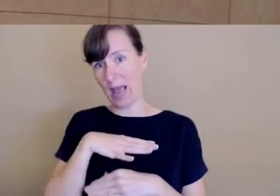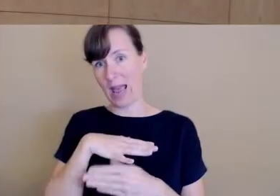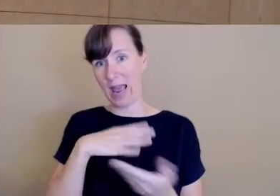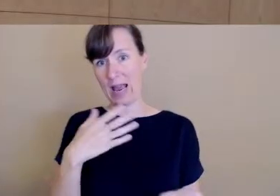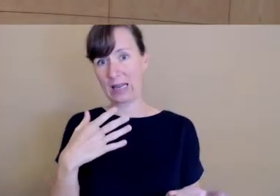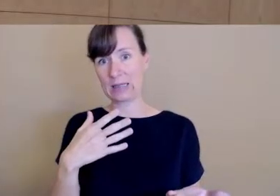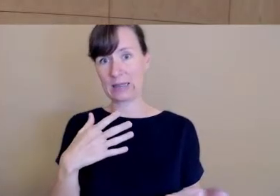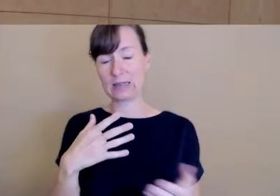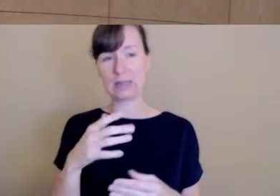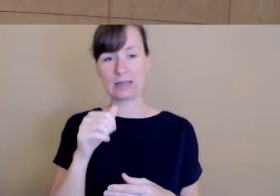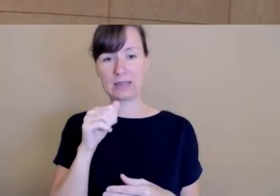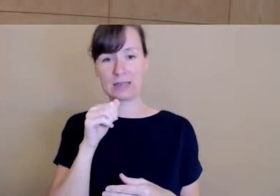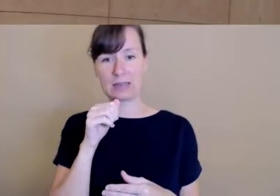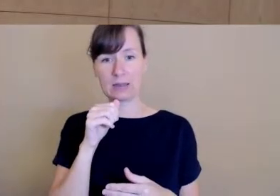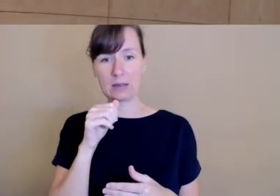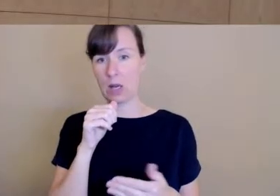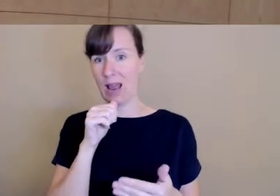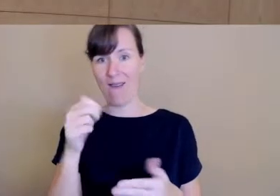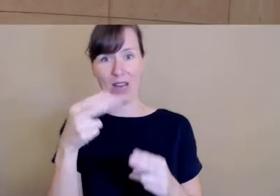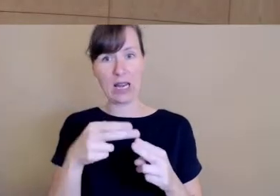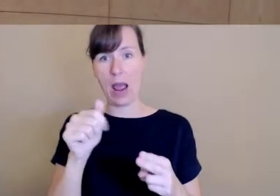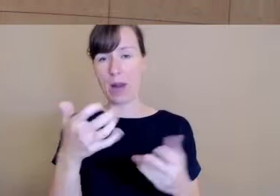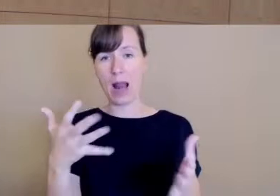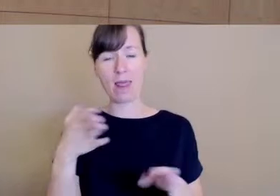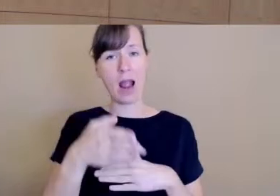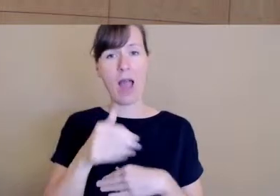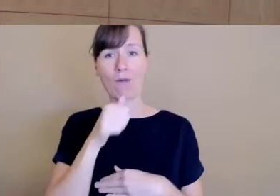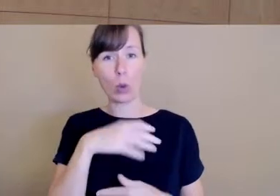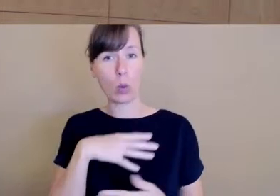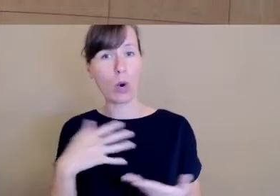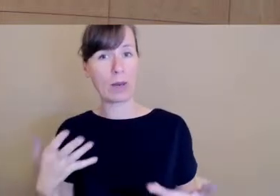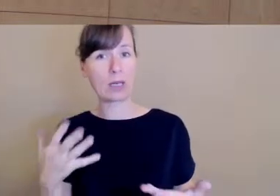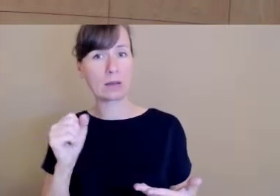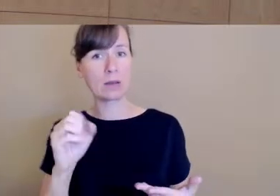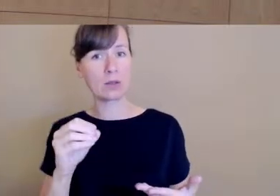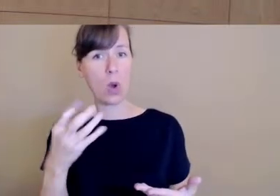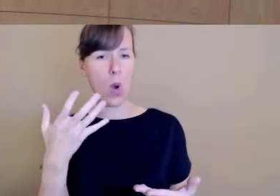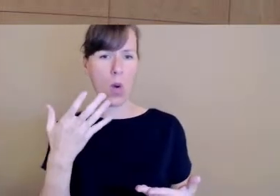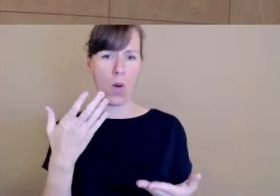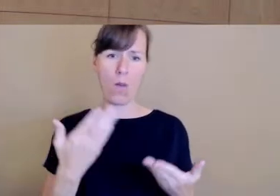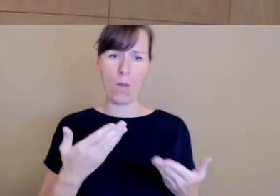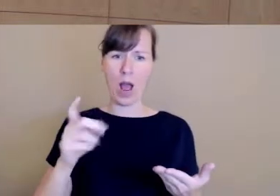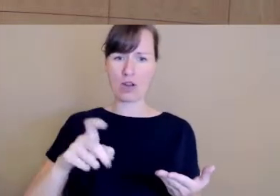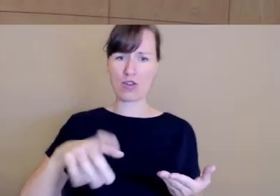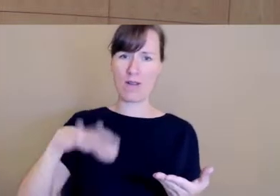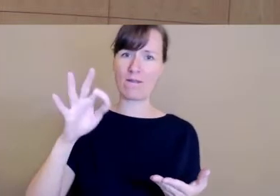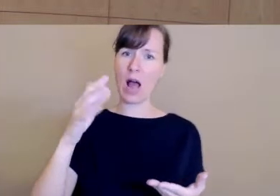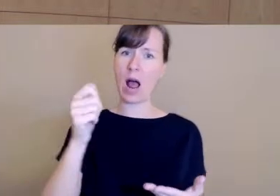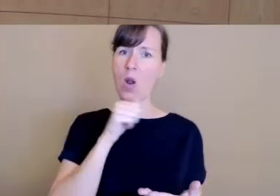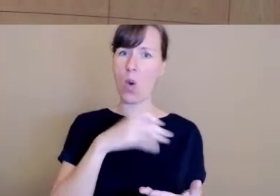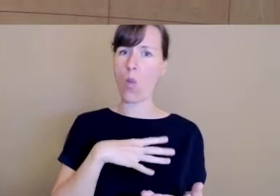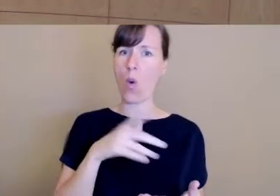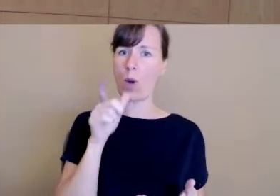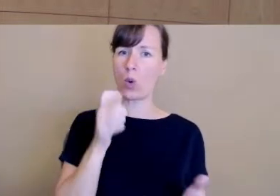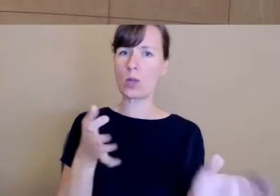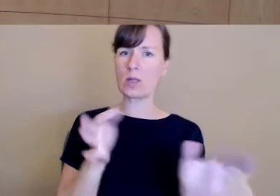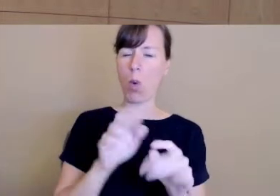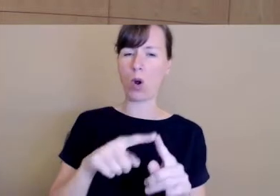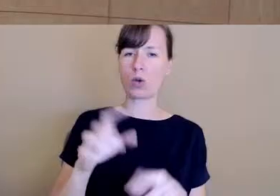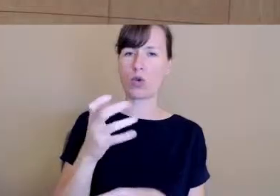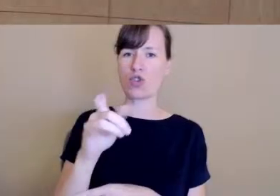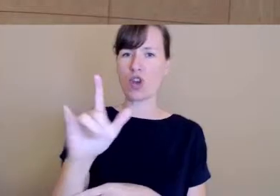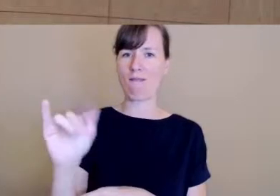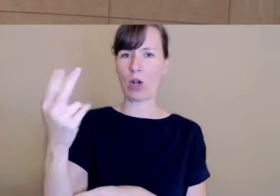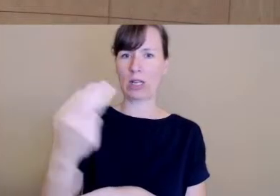So probably need to find a woman who's been important to Cheverly history to name something after. Because we got a pavilion, and then we got this other thing, and then we got this